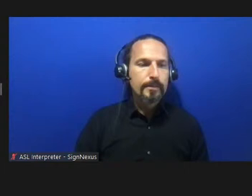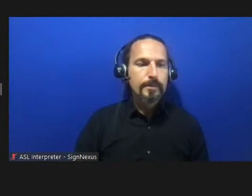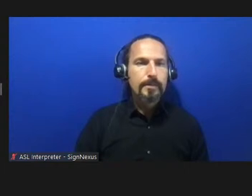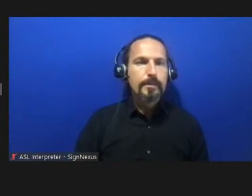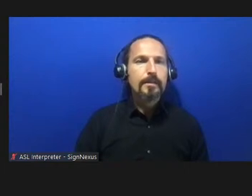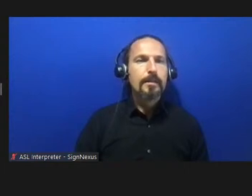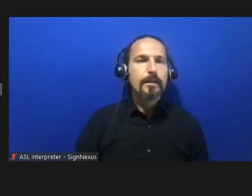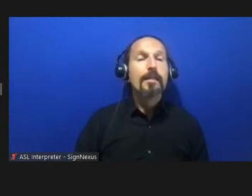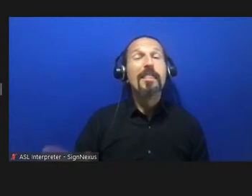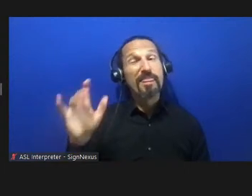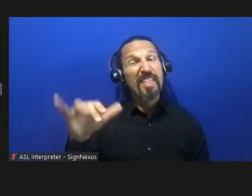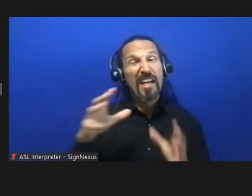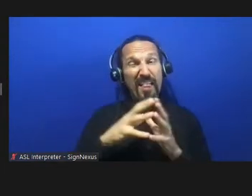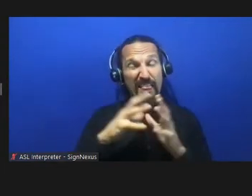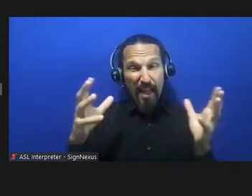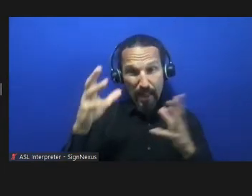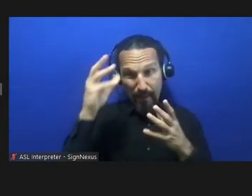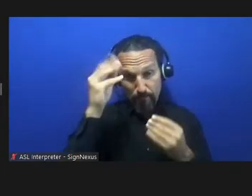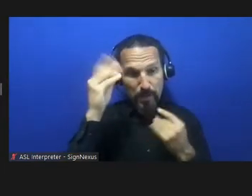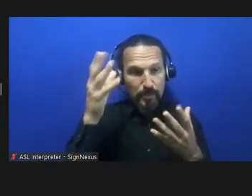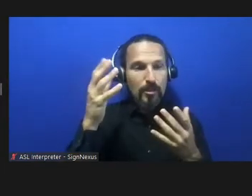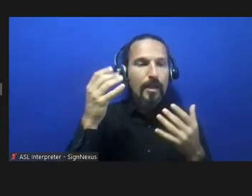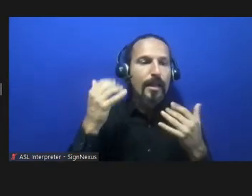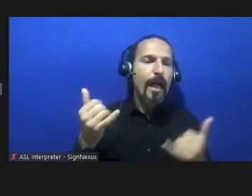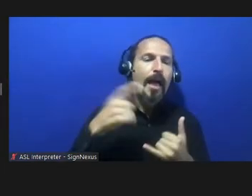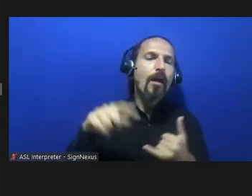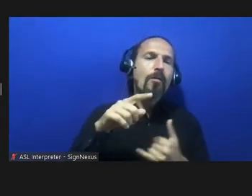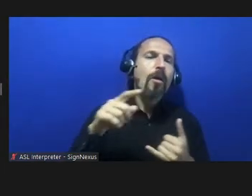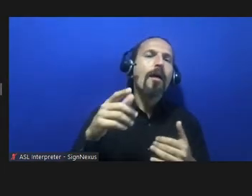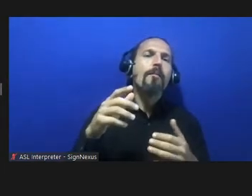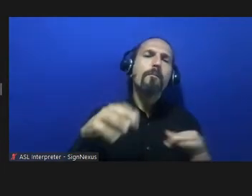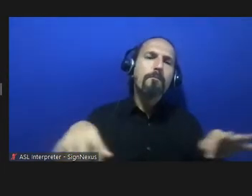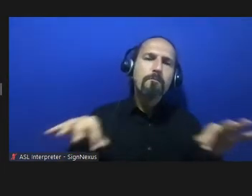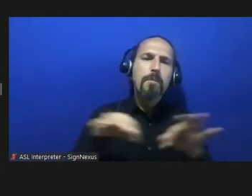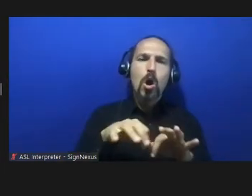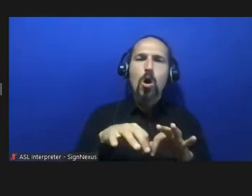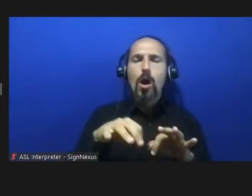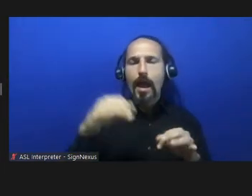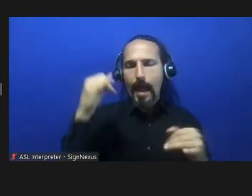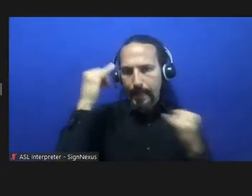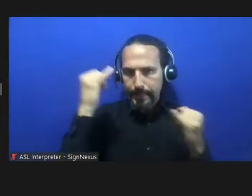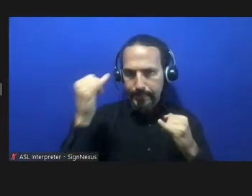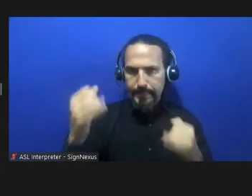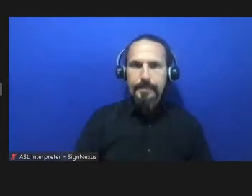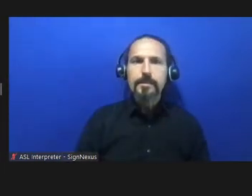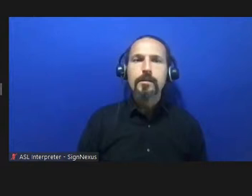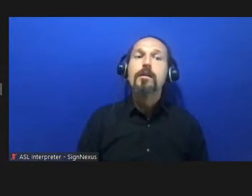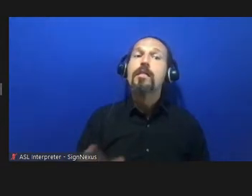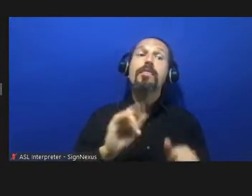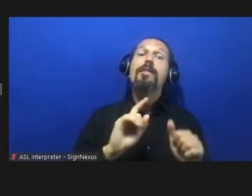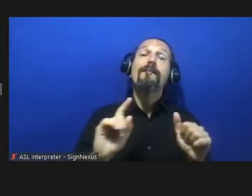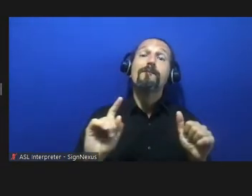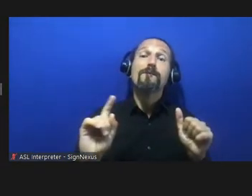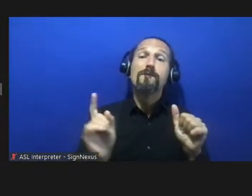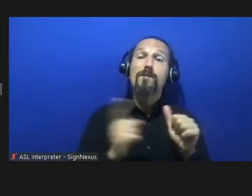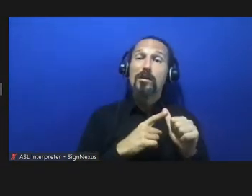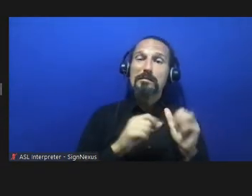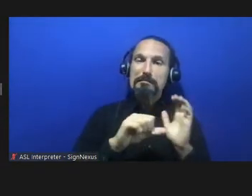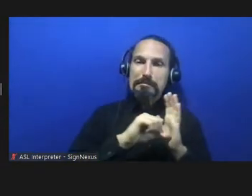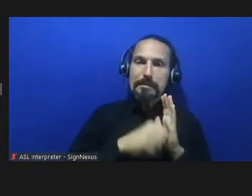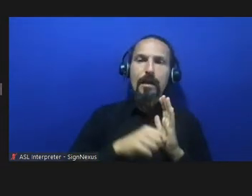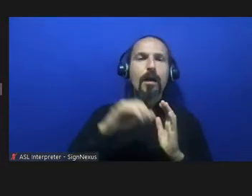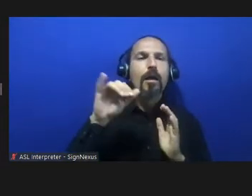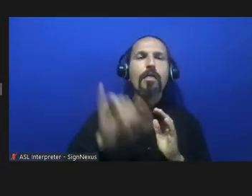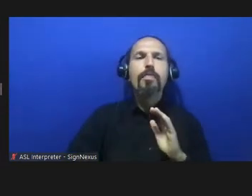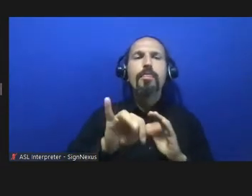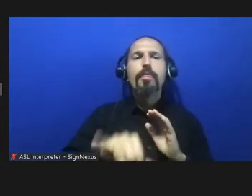so that was a lot of information and so i'd like to leave you with some key takeaways first and foremost tolling the manhattan